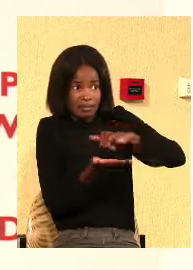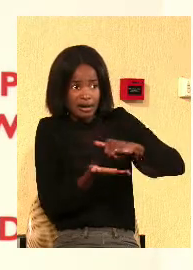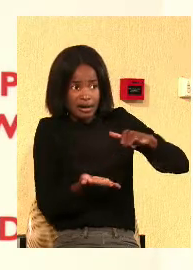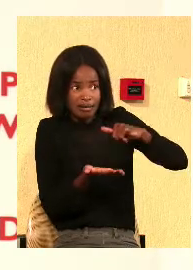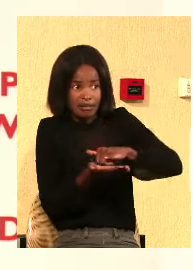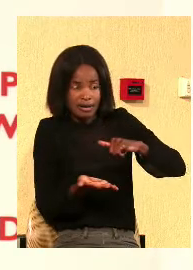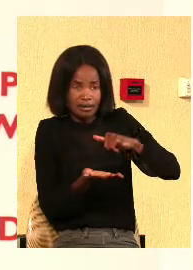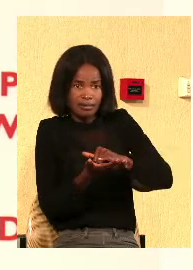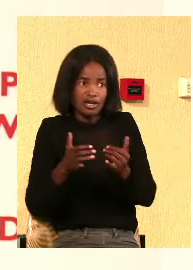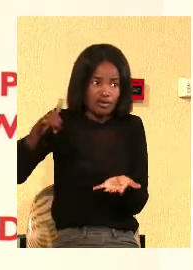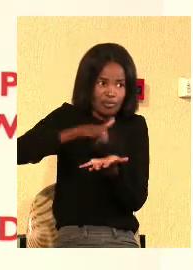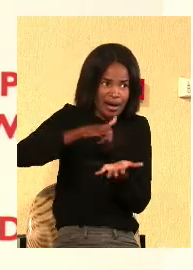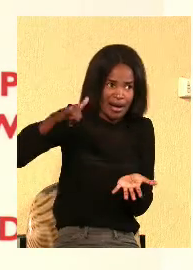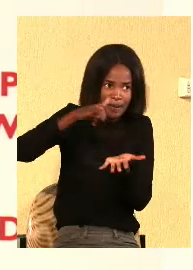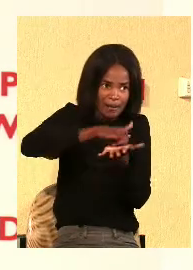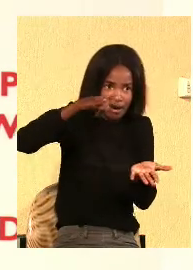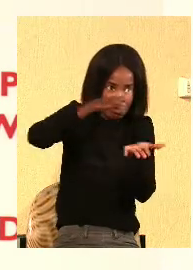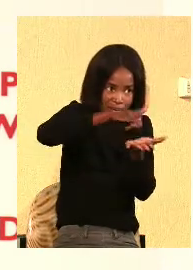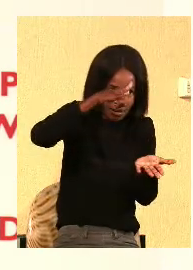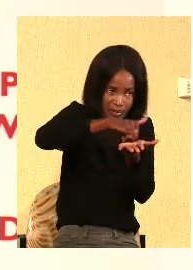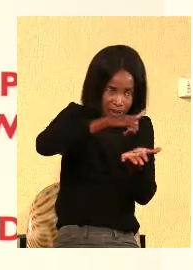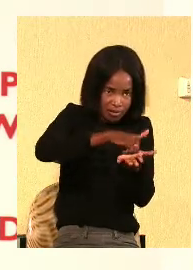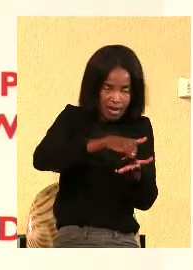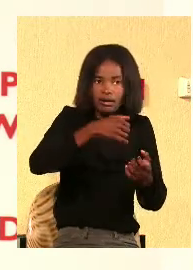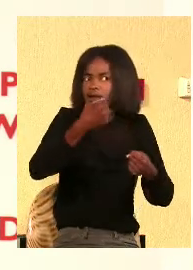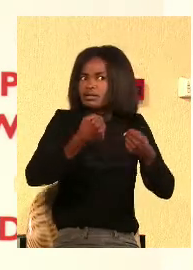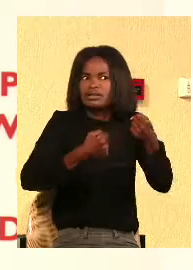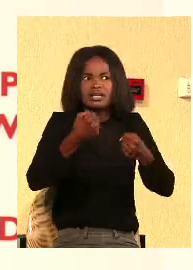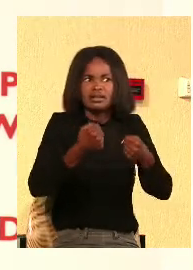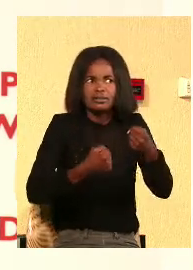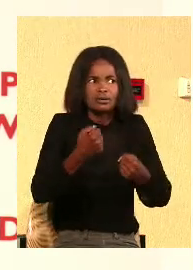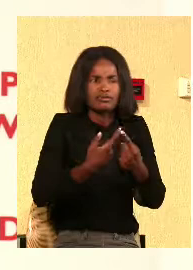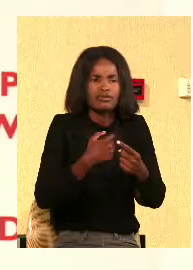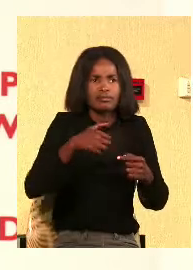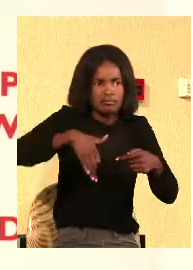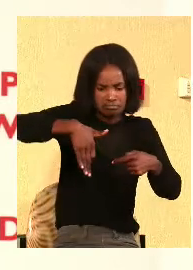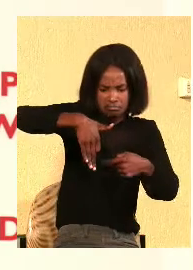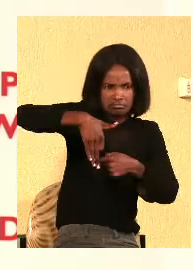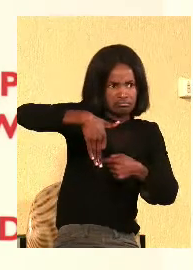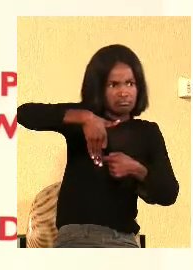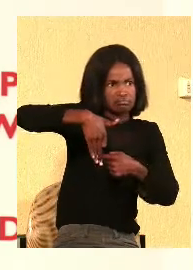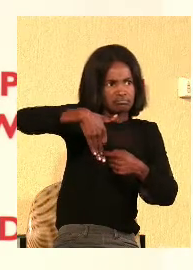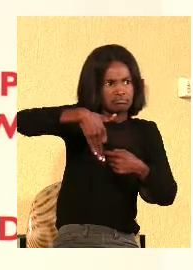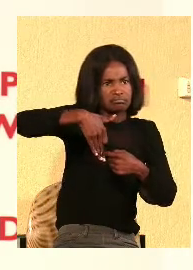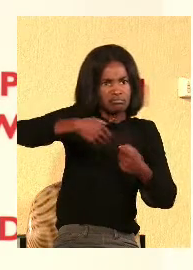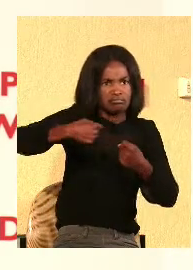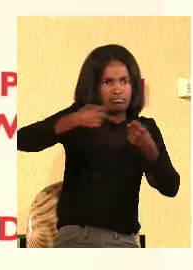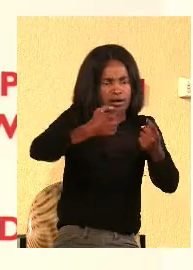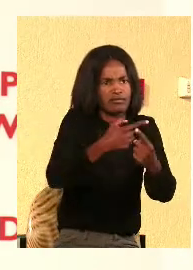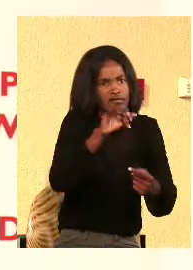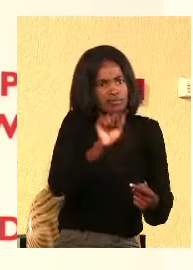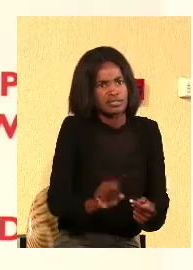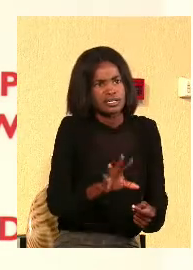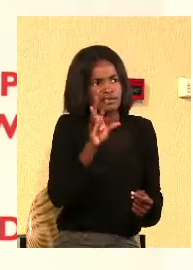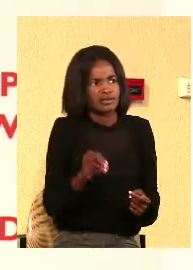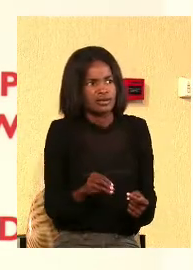country without quarantine. And they are not the only one. Cars were coming in here from Noor-Uber. You know, some South African apparently saying